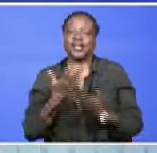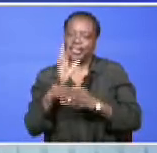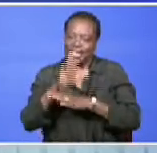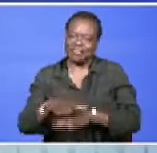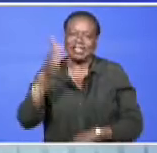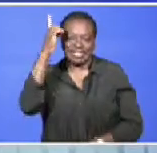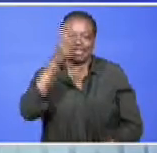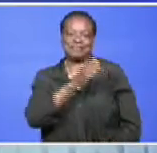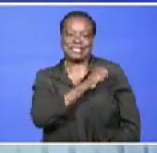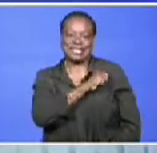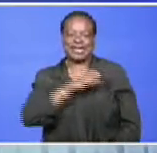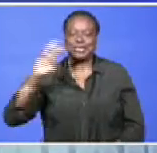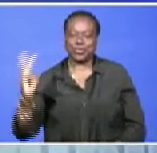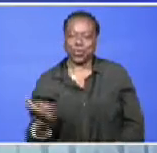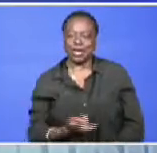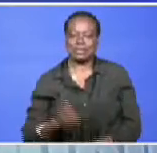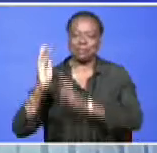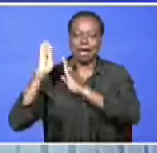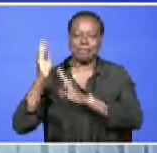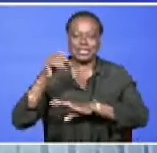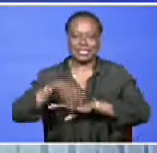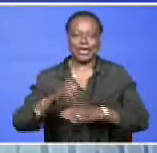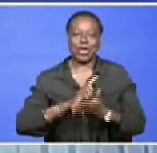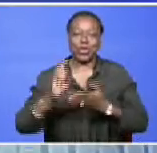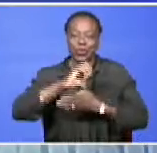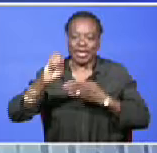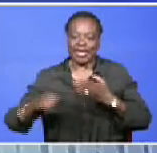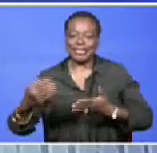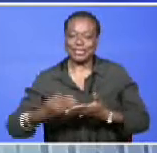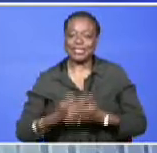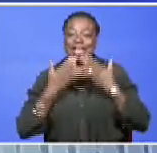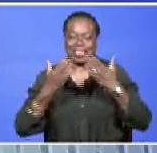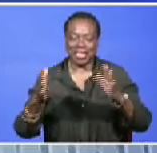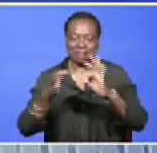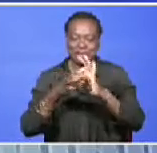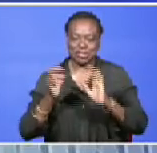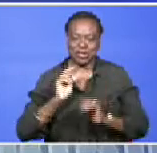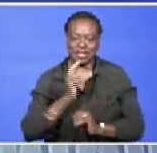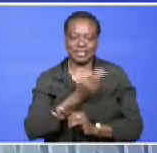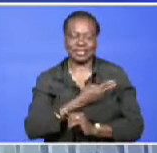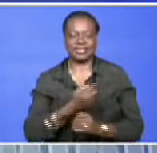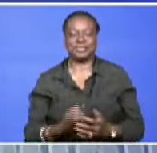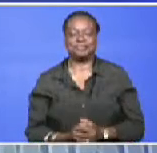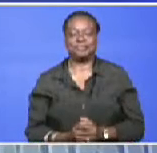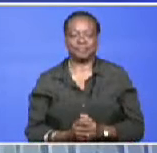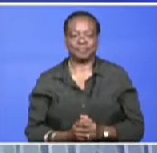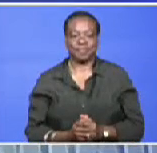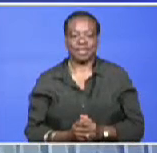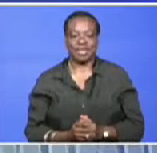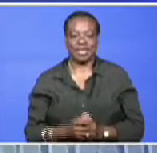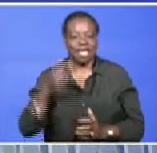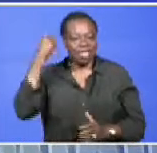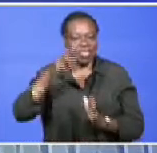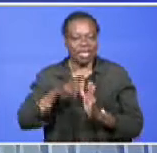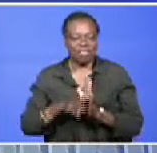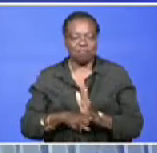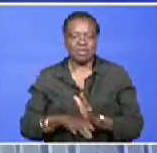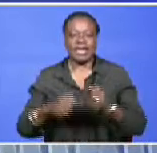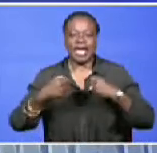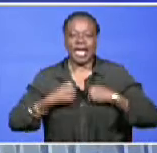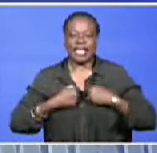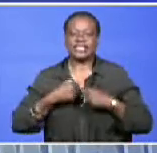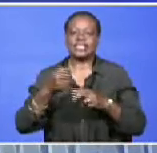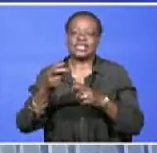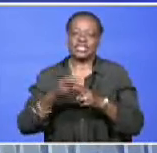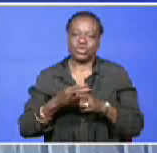Good evening, I'm Desmond Saunders. Welcome to the Bahamas Tonight, the weekend edition. Thanks for tuning in. Well, topping the news tonight, the government has